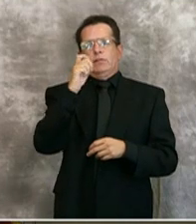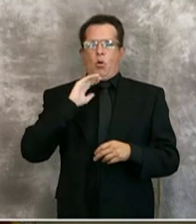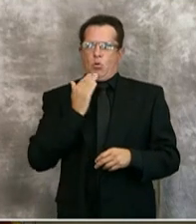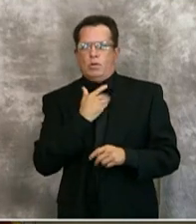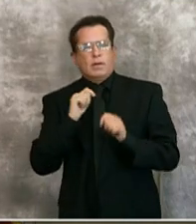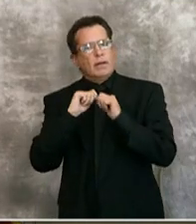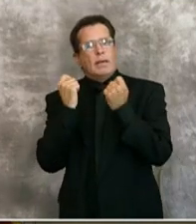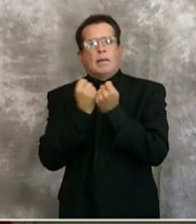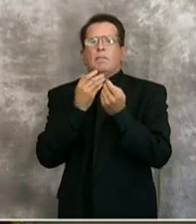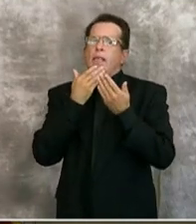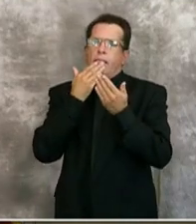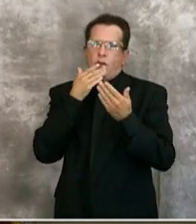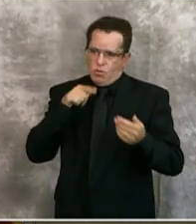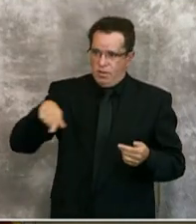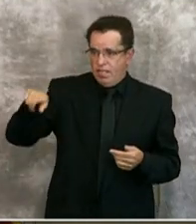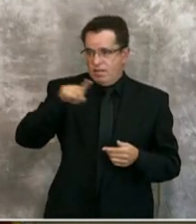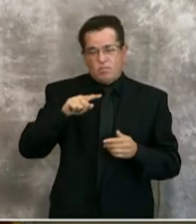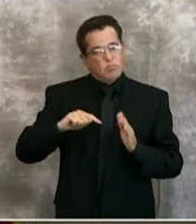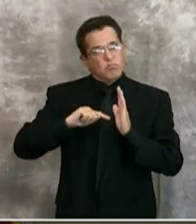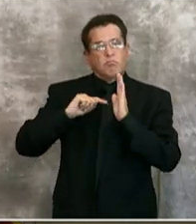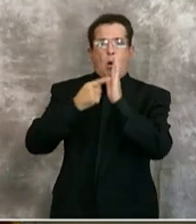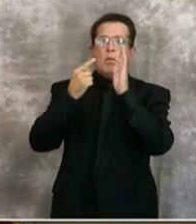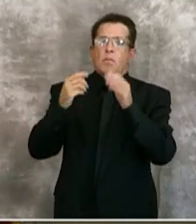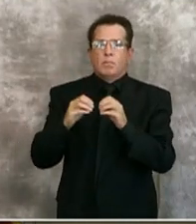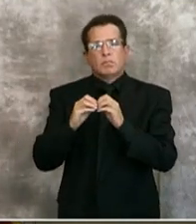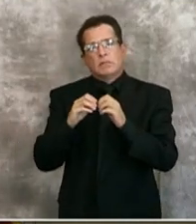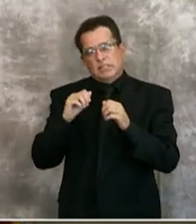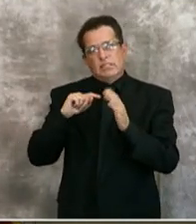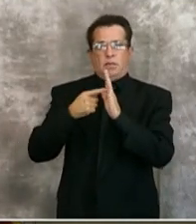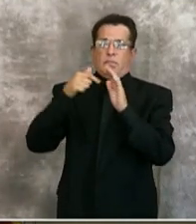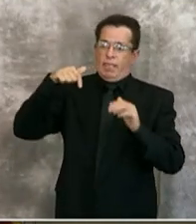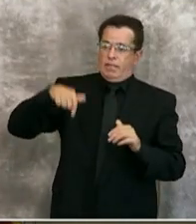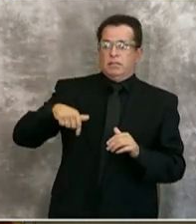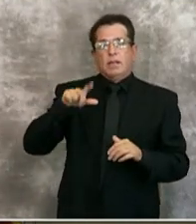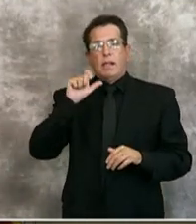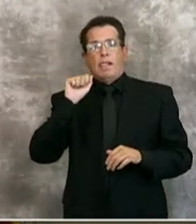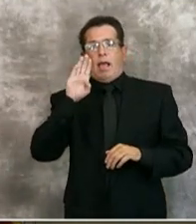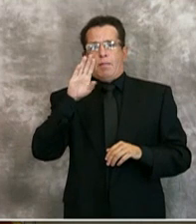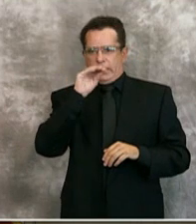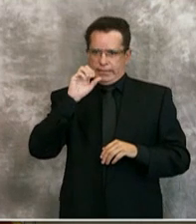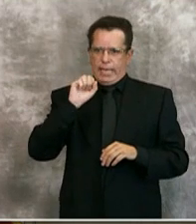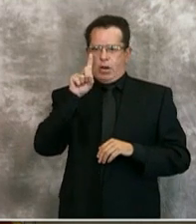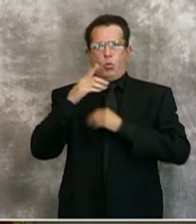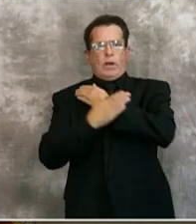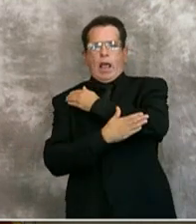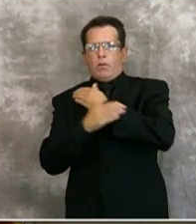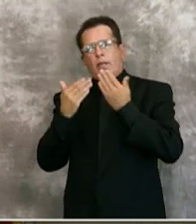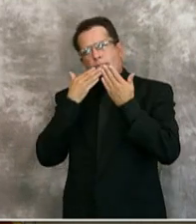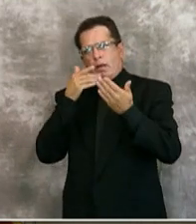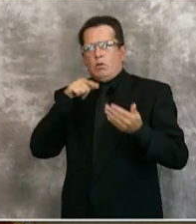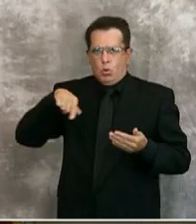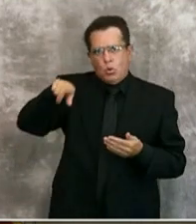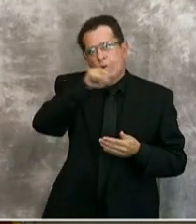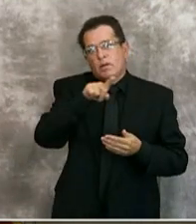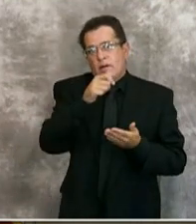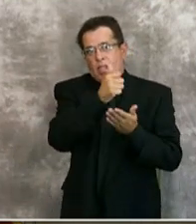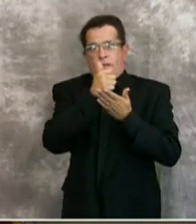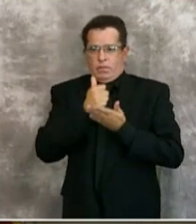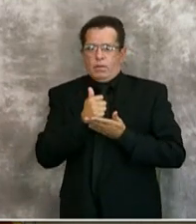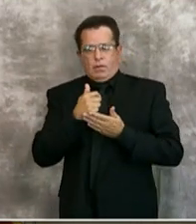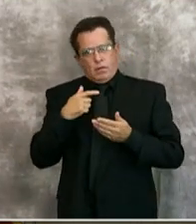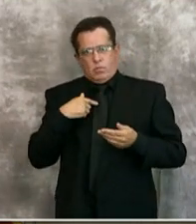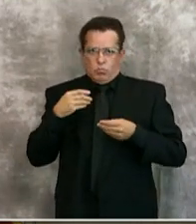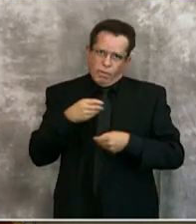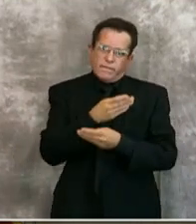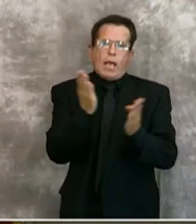launching this COVID test so quickly, and the San Diego County team for working with us to get ready to provide testing